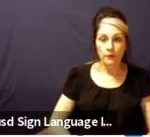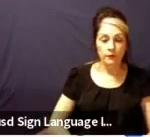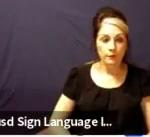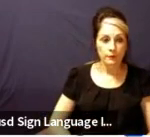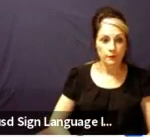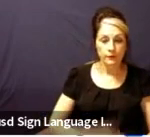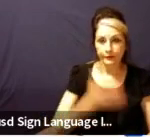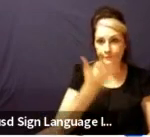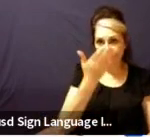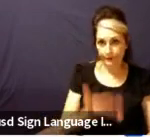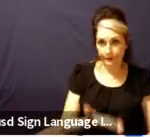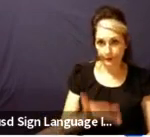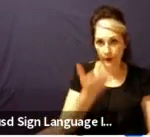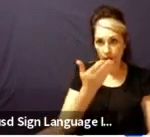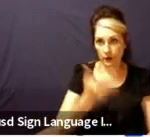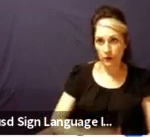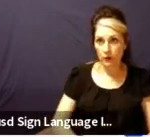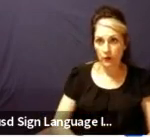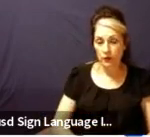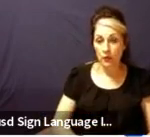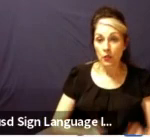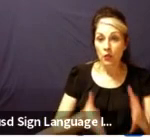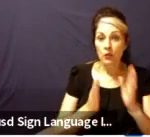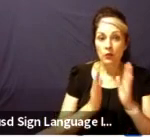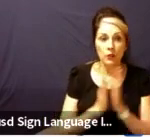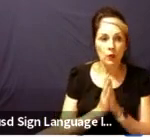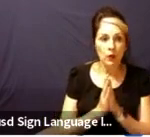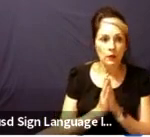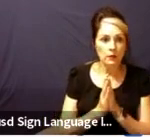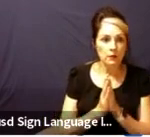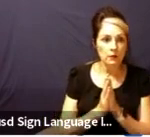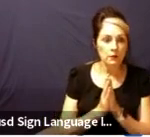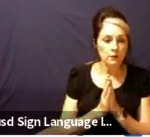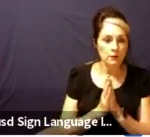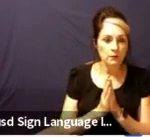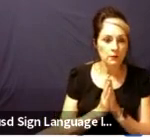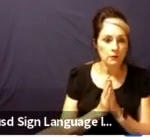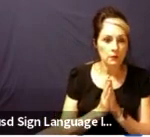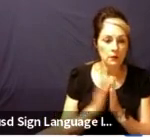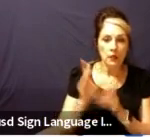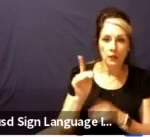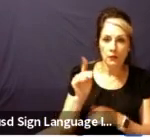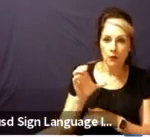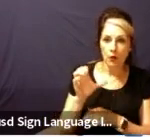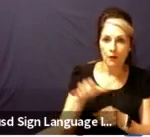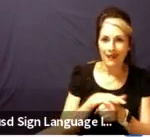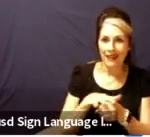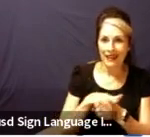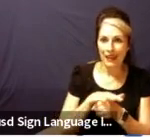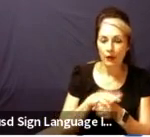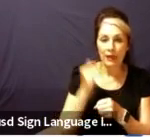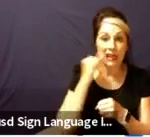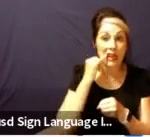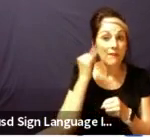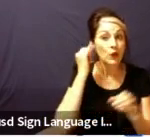This screen here is the request docs area. For those of you who have moved,